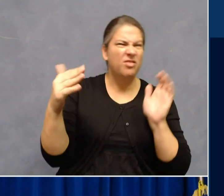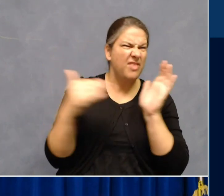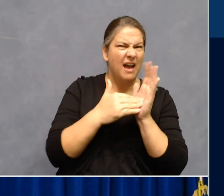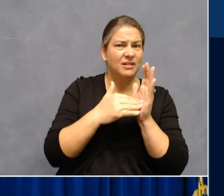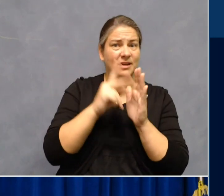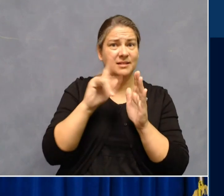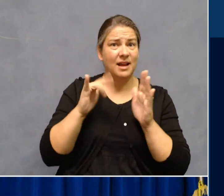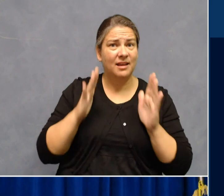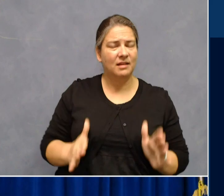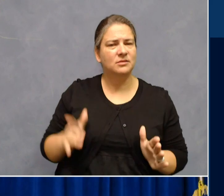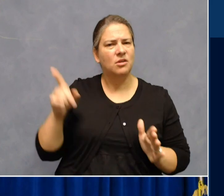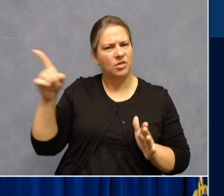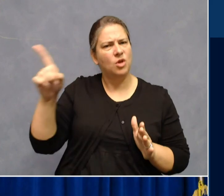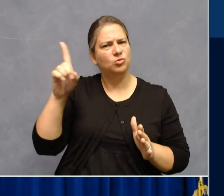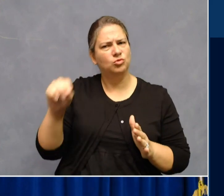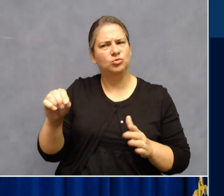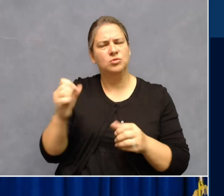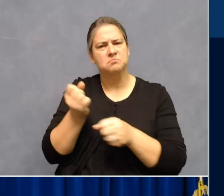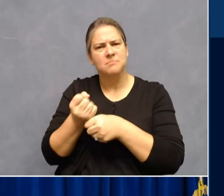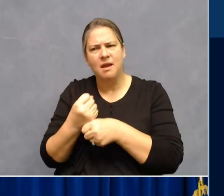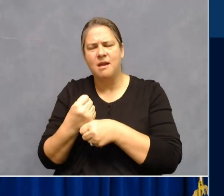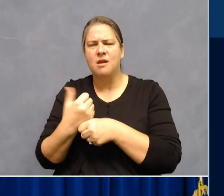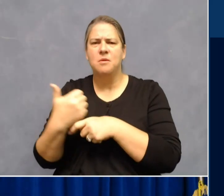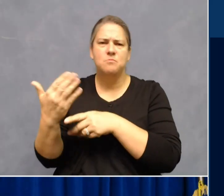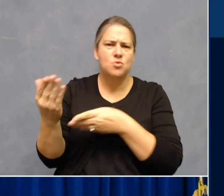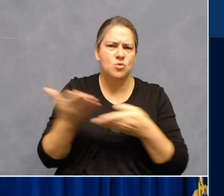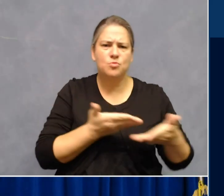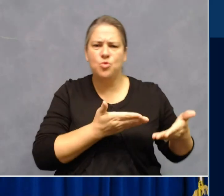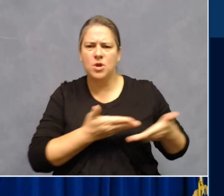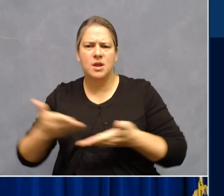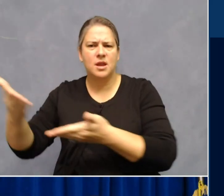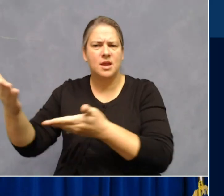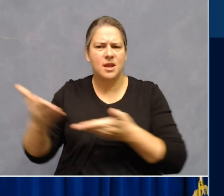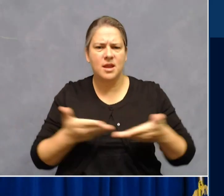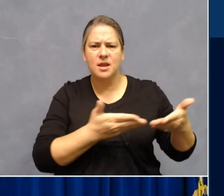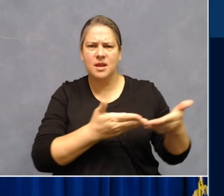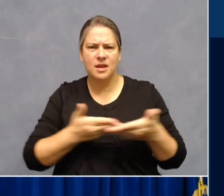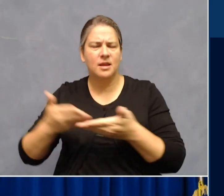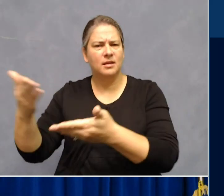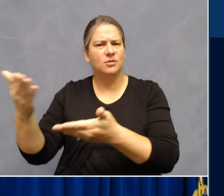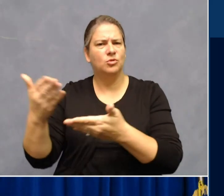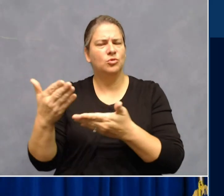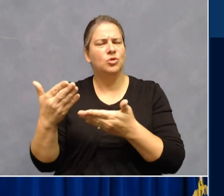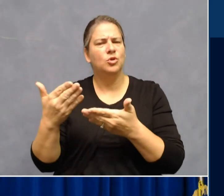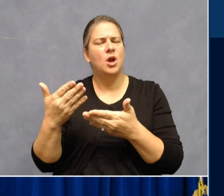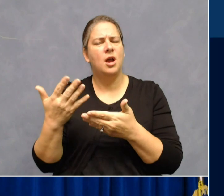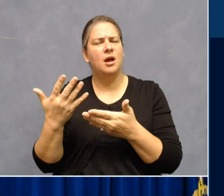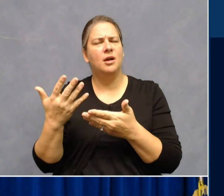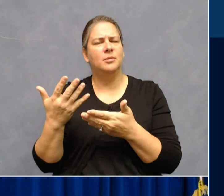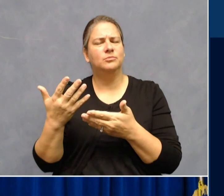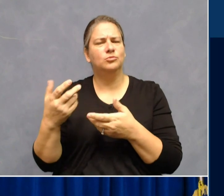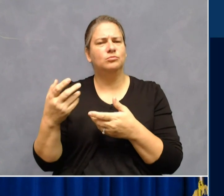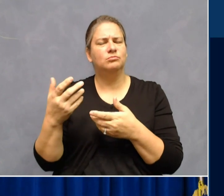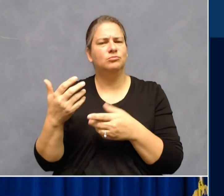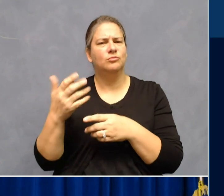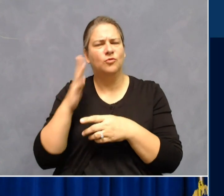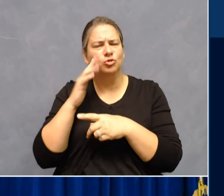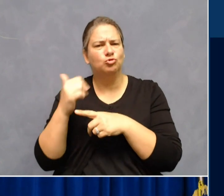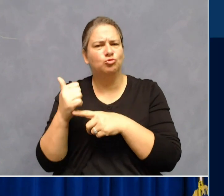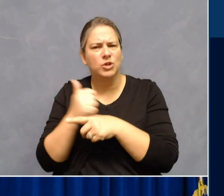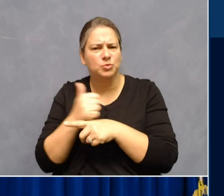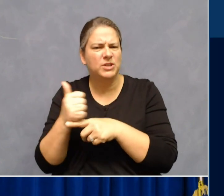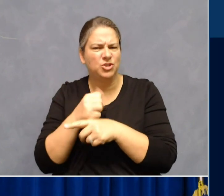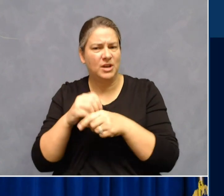energy. We recognize our automotive industry, which employs about 83,000 in our state, and of course relies on